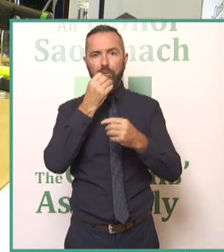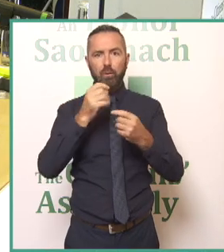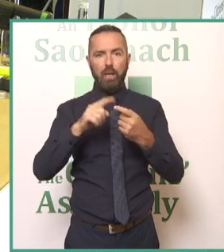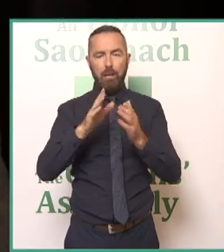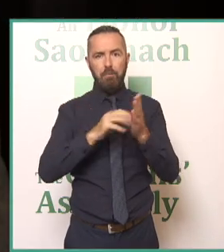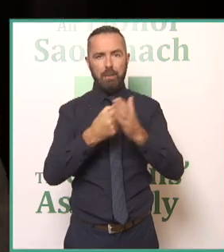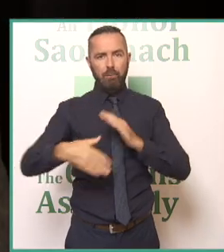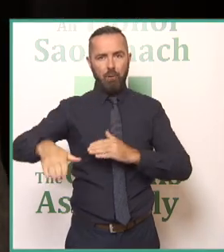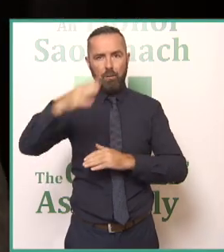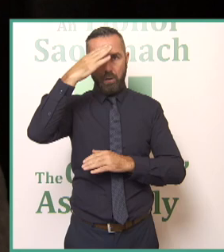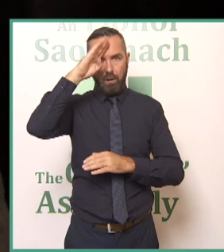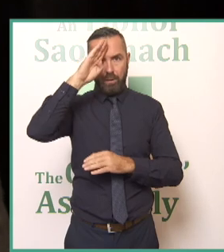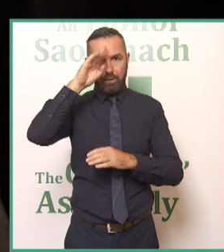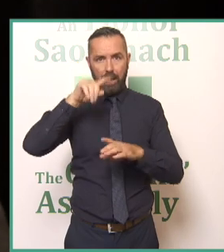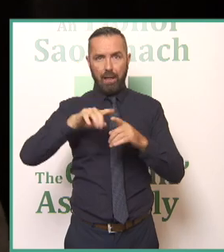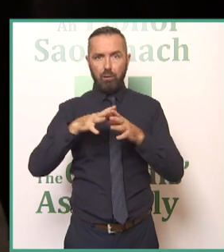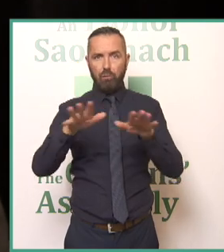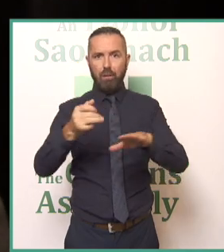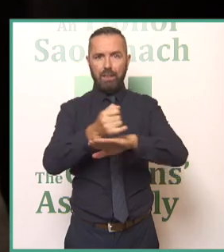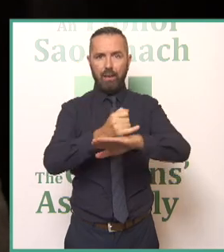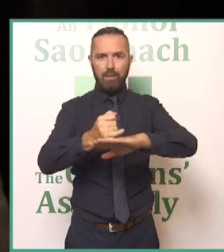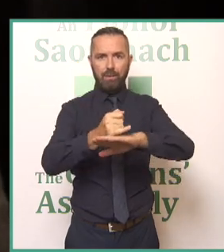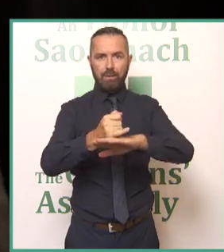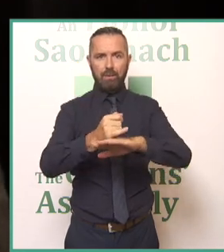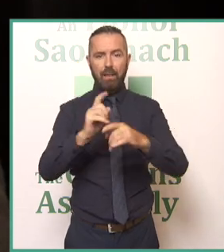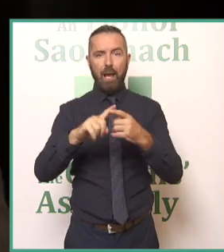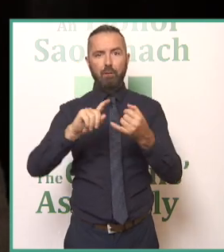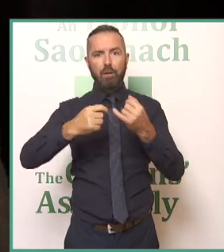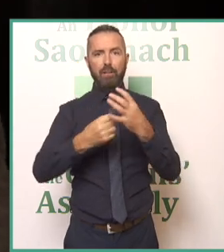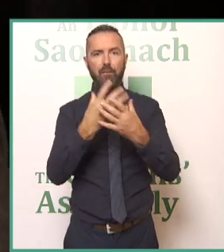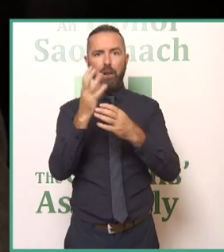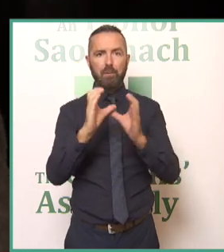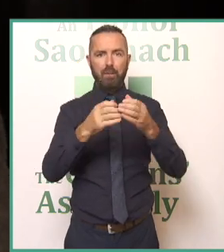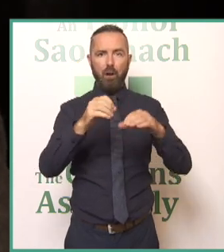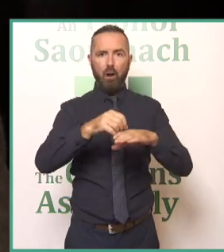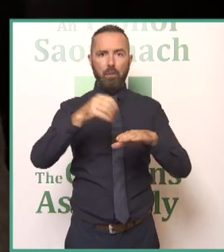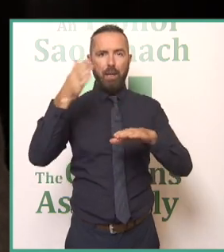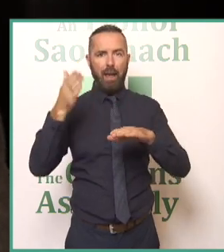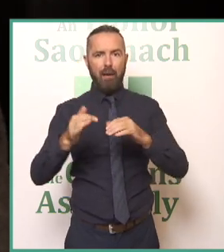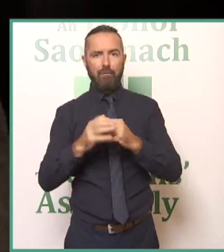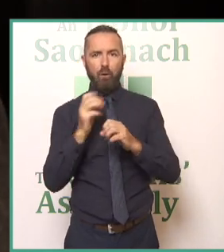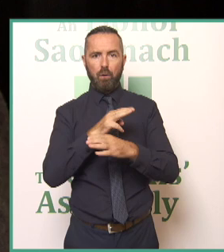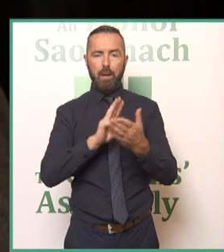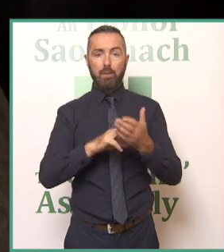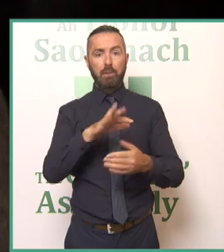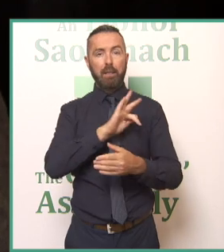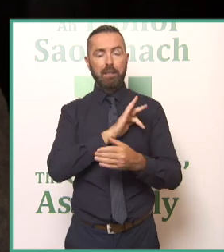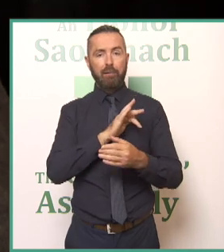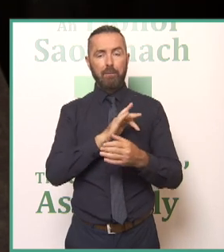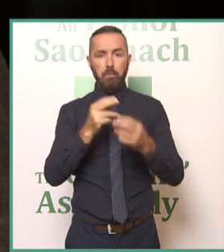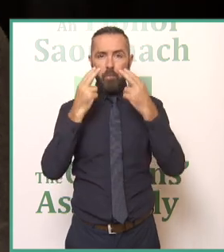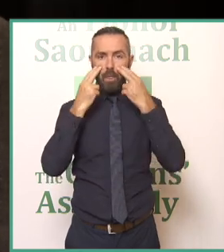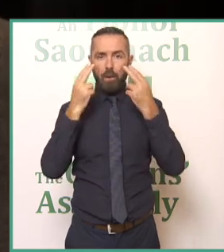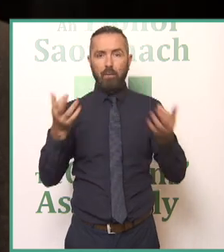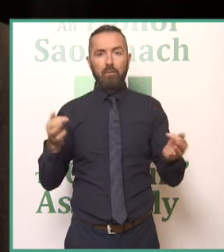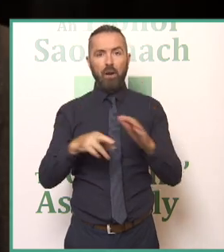the island, and also trying to develop the sector on behalf of our members. I'm also an organic farmer myself. We